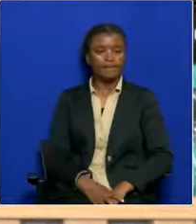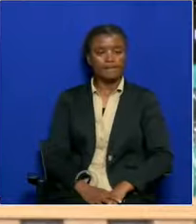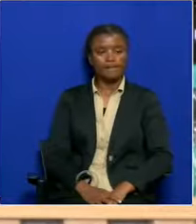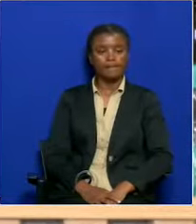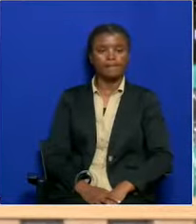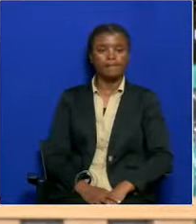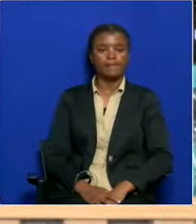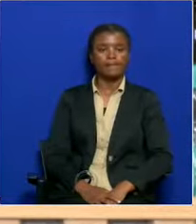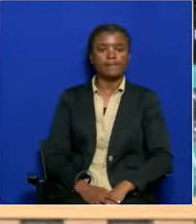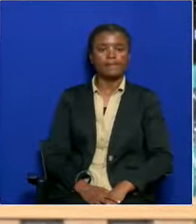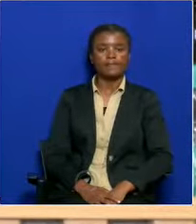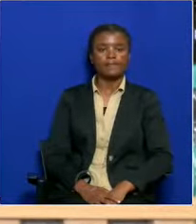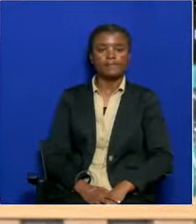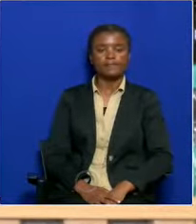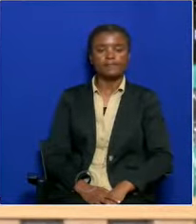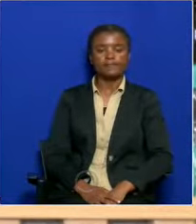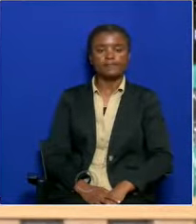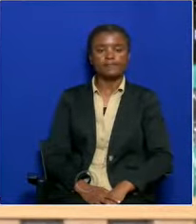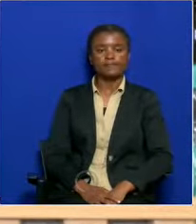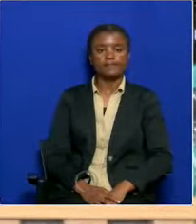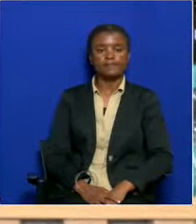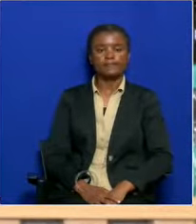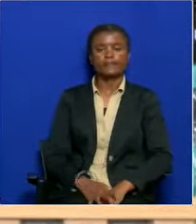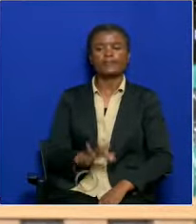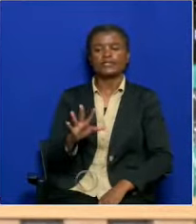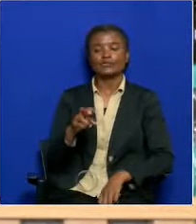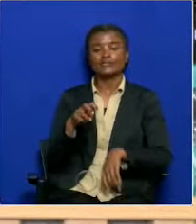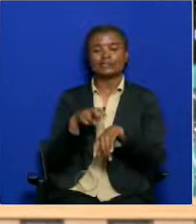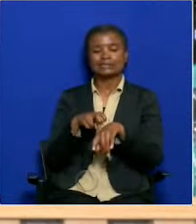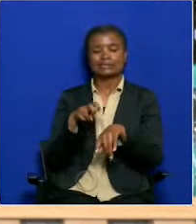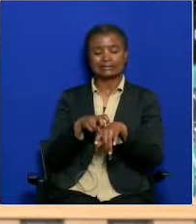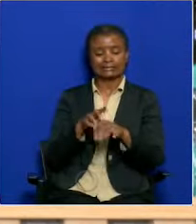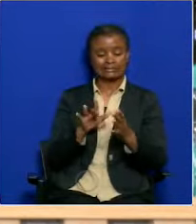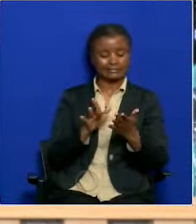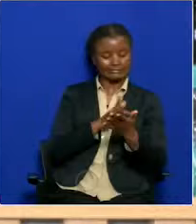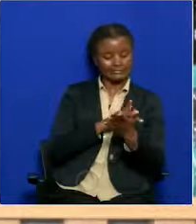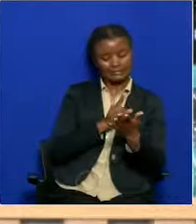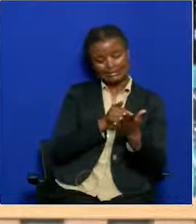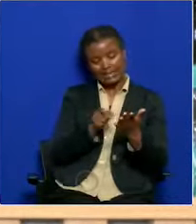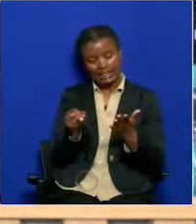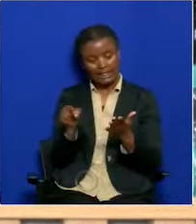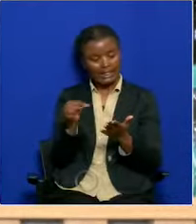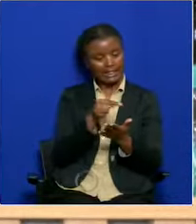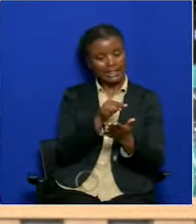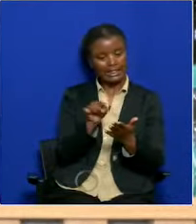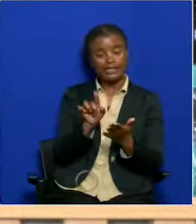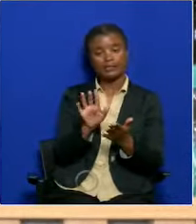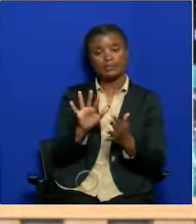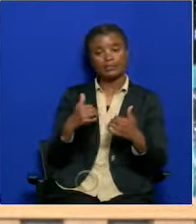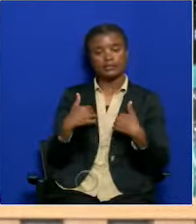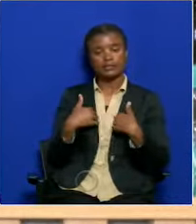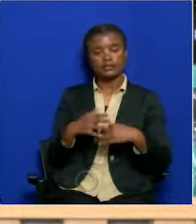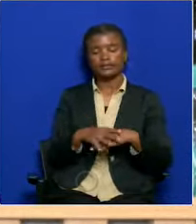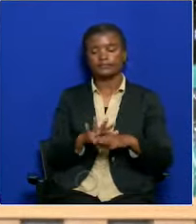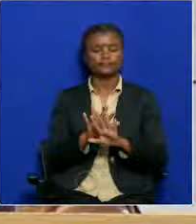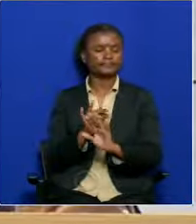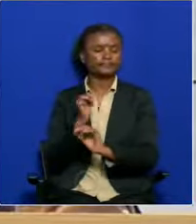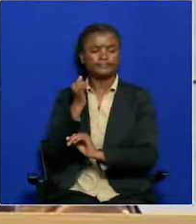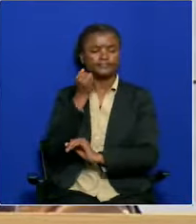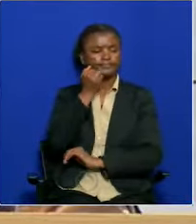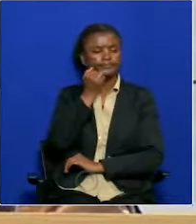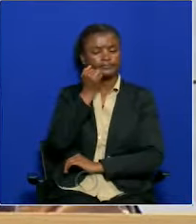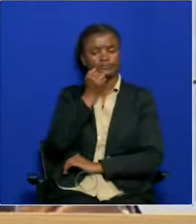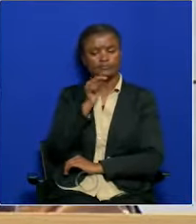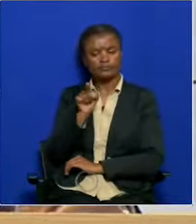This will require a bit of navigation, but let's start. I'm sorry, you're asking what